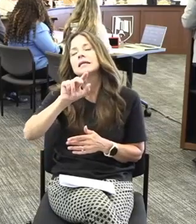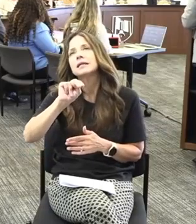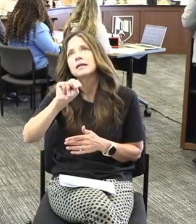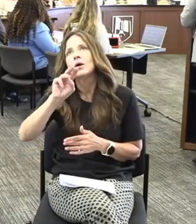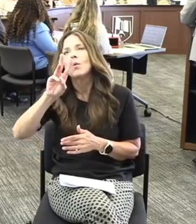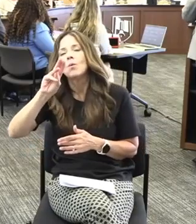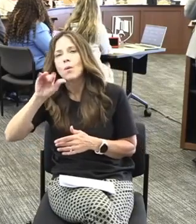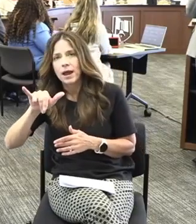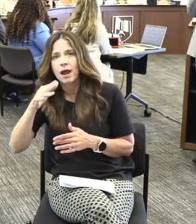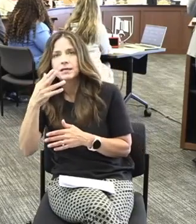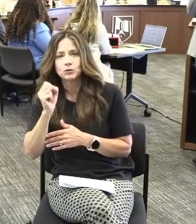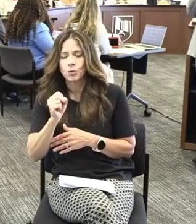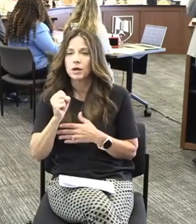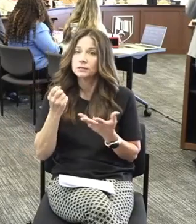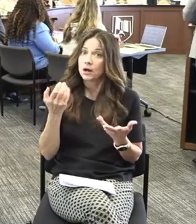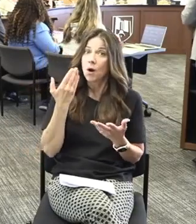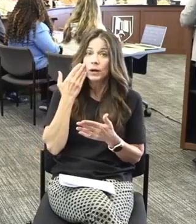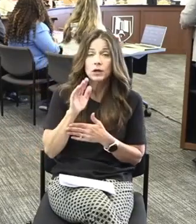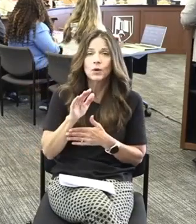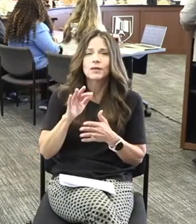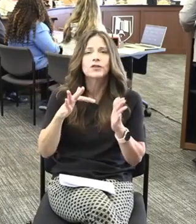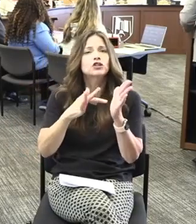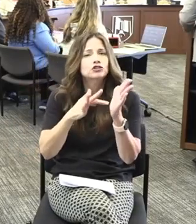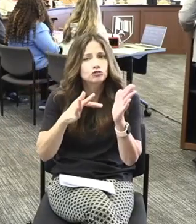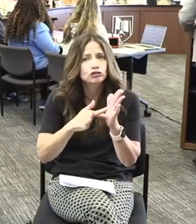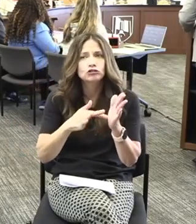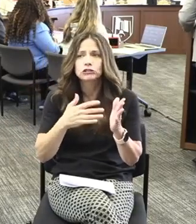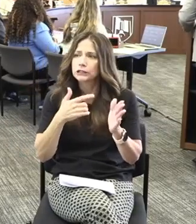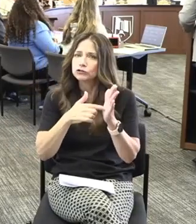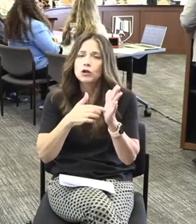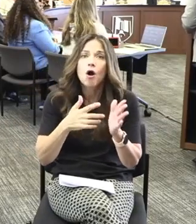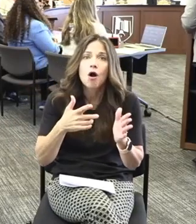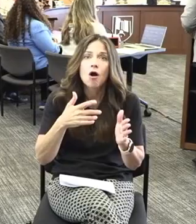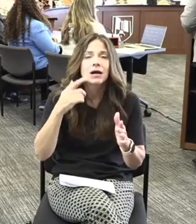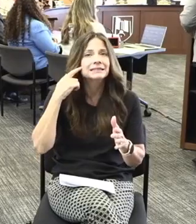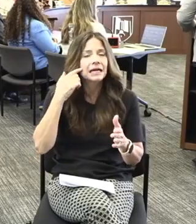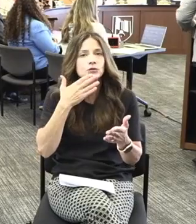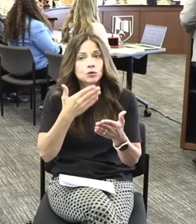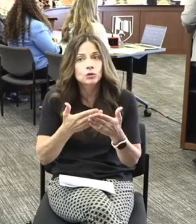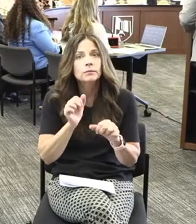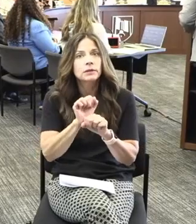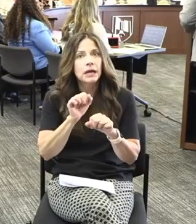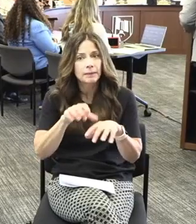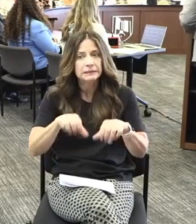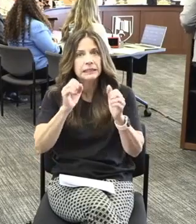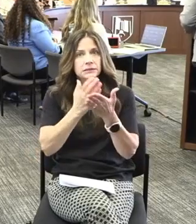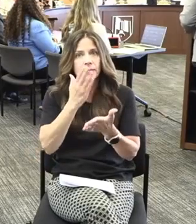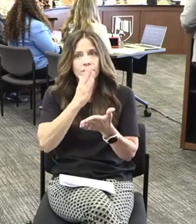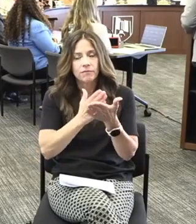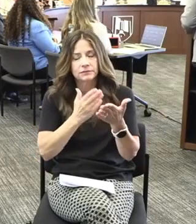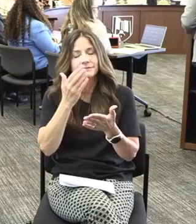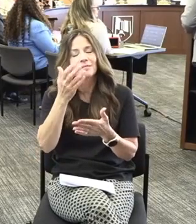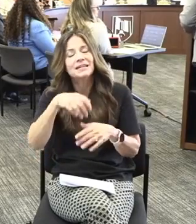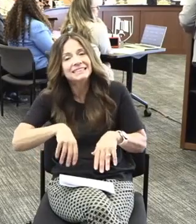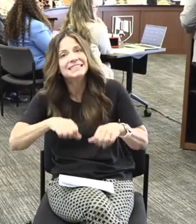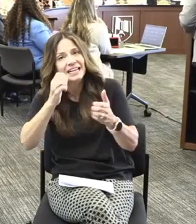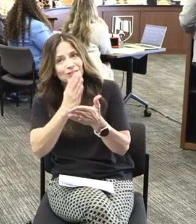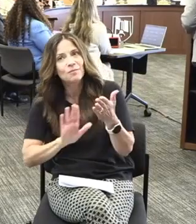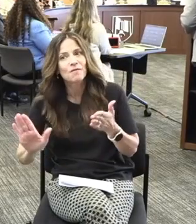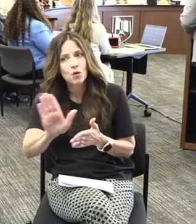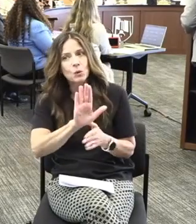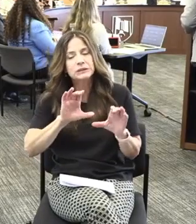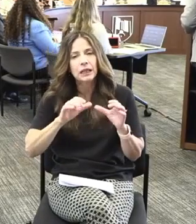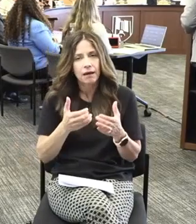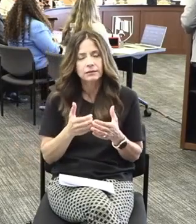they're like, oh, this is good. They were juniors. So they're like, yeah, we're going to take some. So we work with a lot of partners in the high schools. I think we do an outstanding